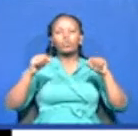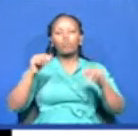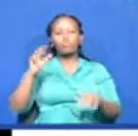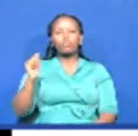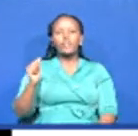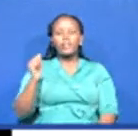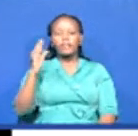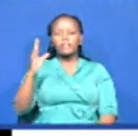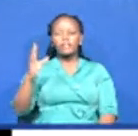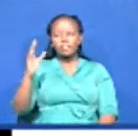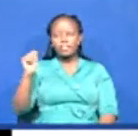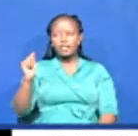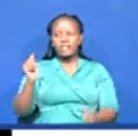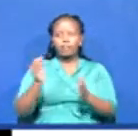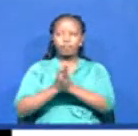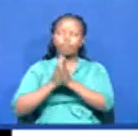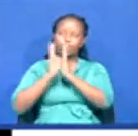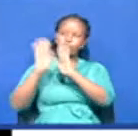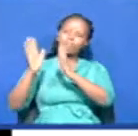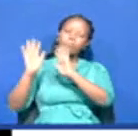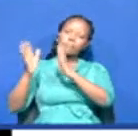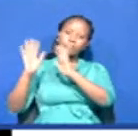Authority.